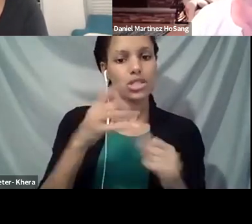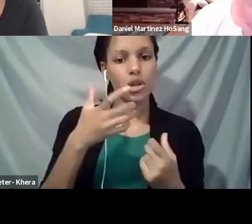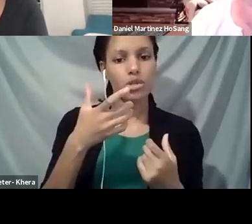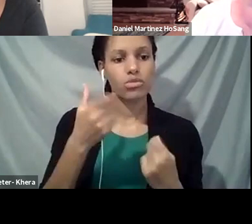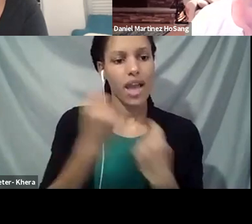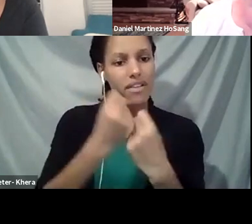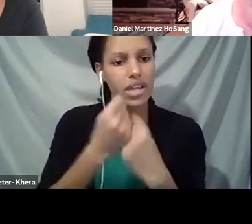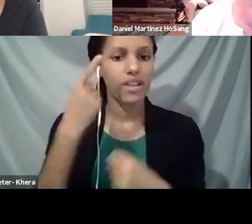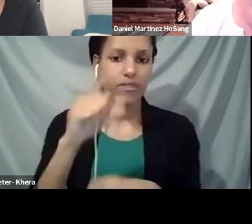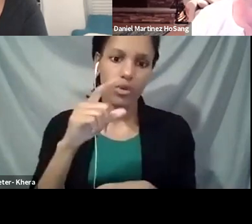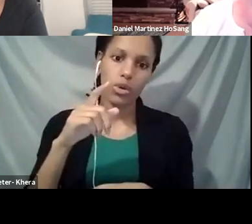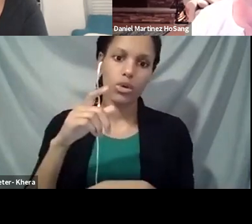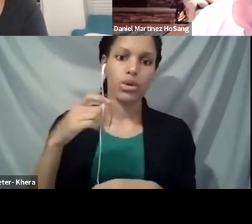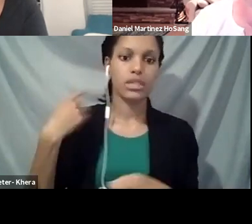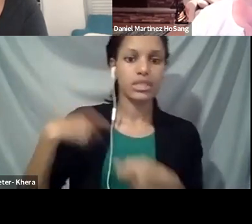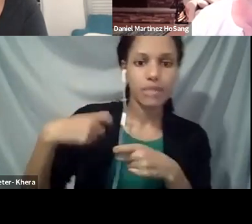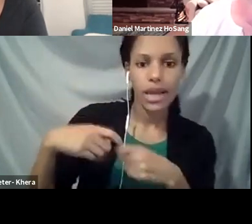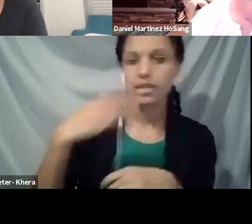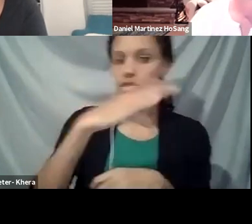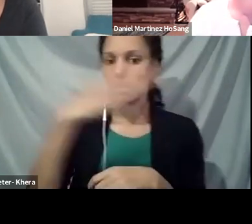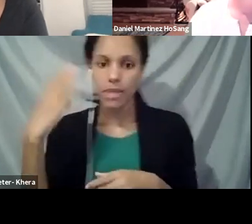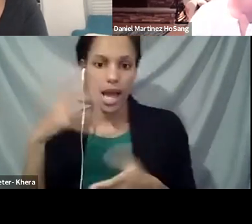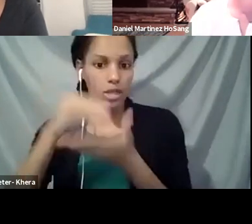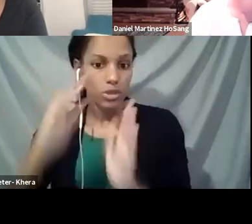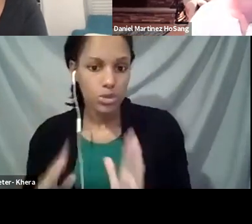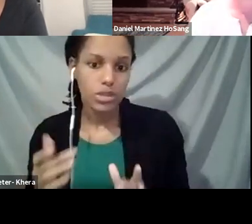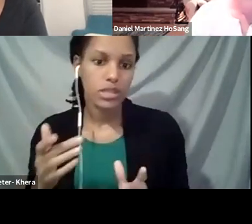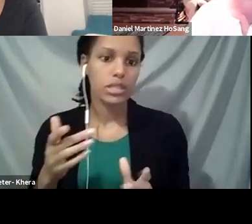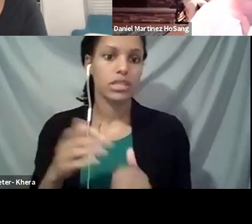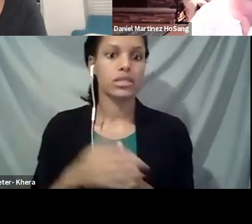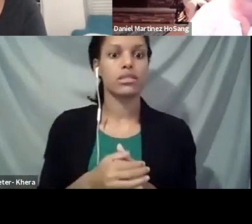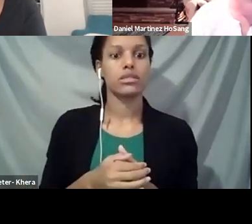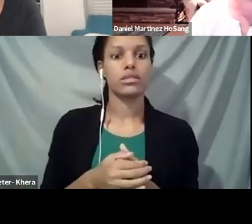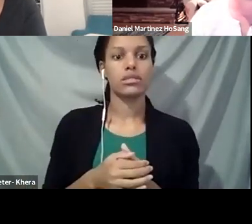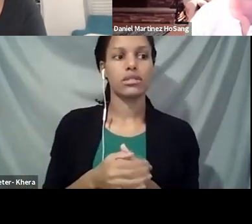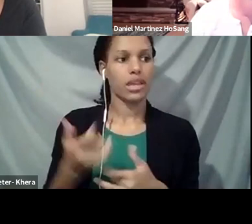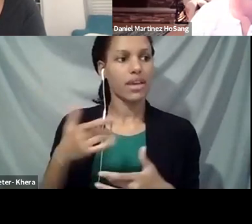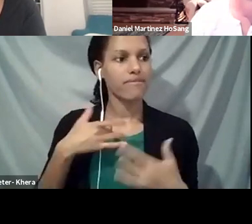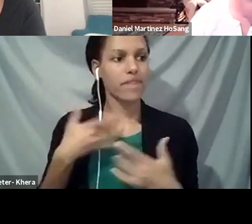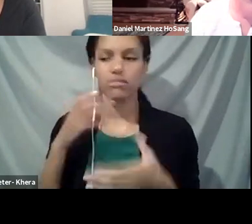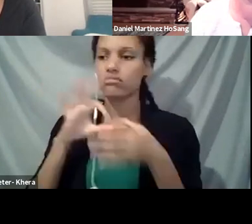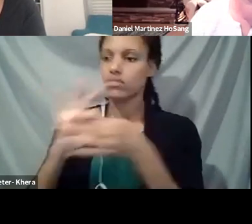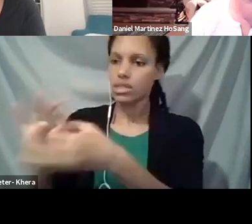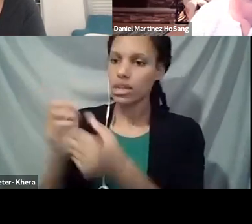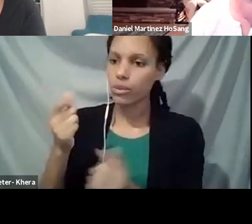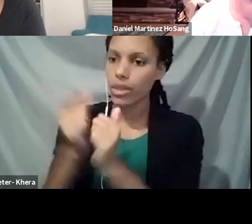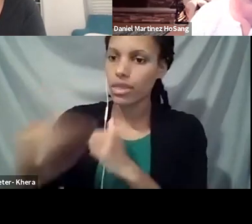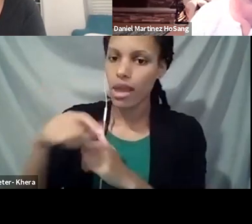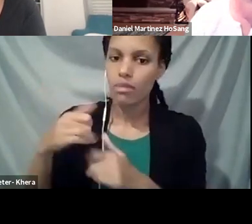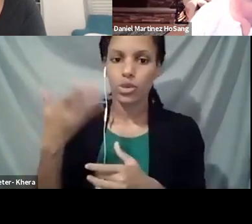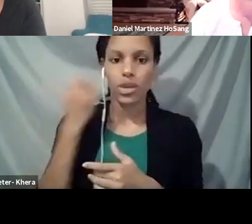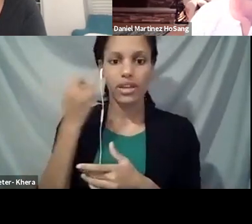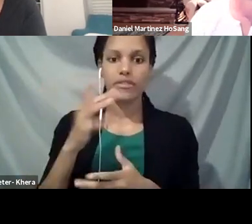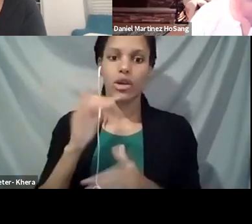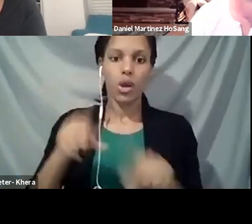Latino students who make up the majority of the district. So they described being shunned at town halls, not let into buildings during meetings, a